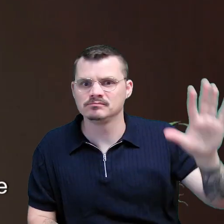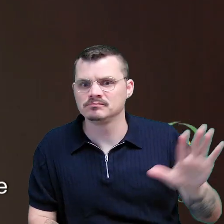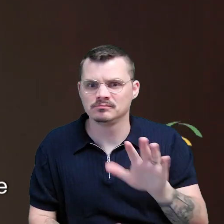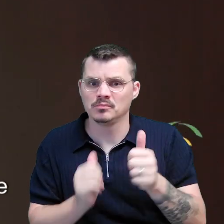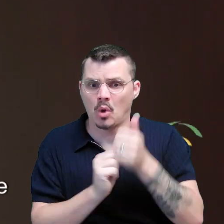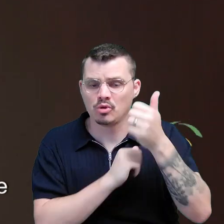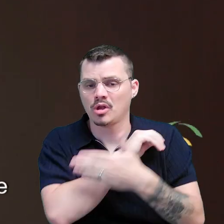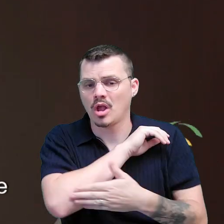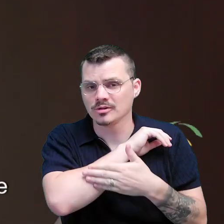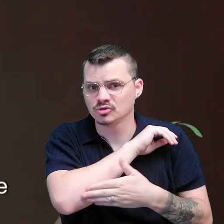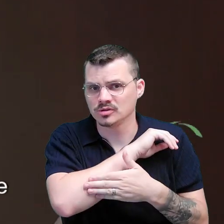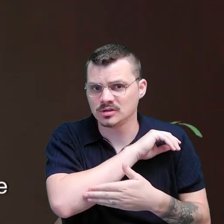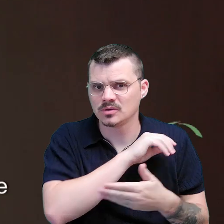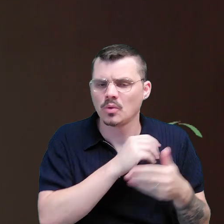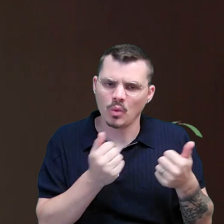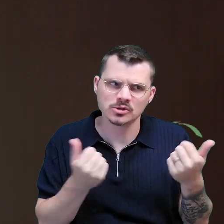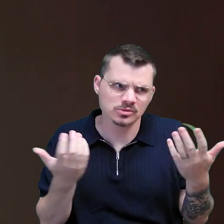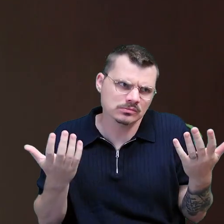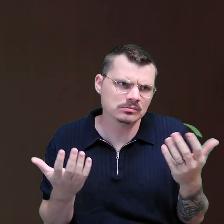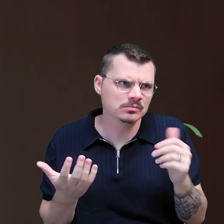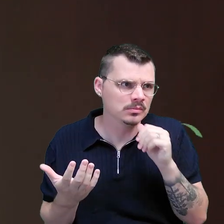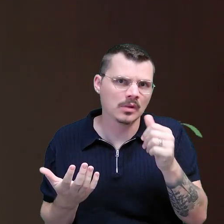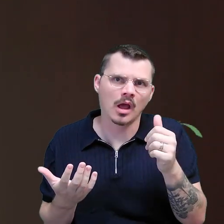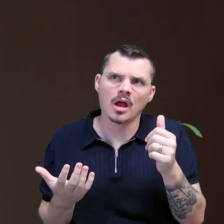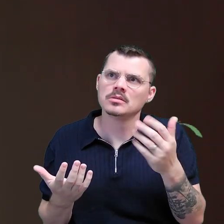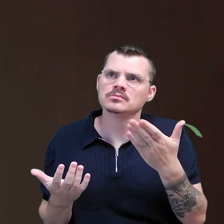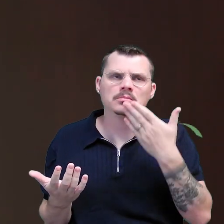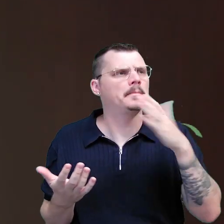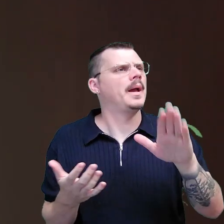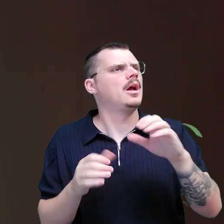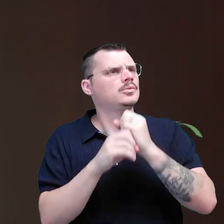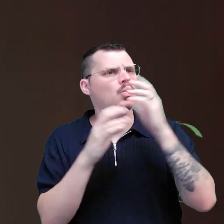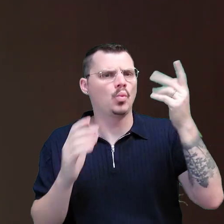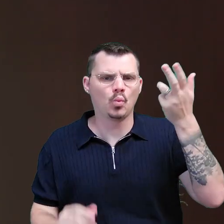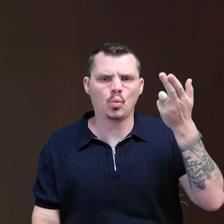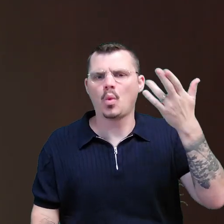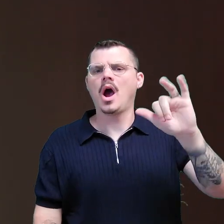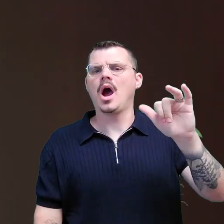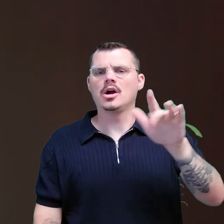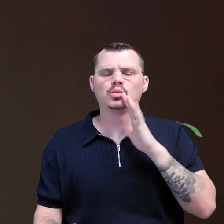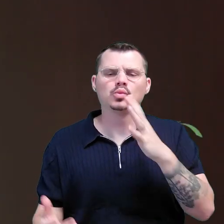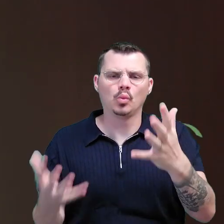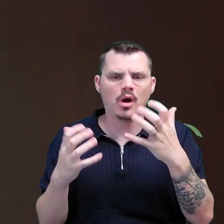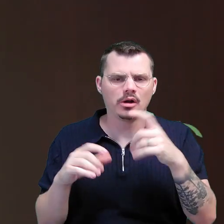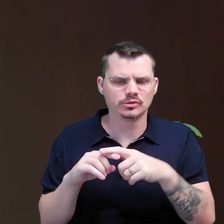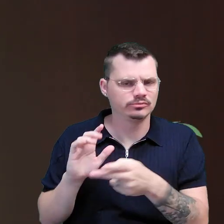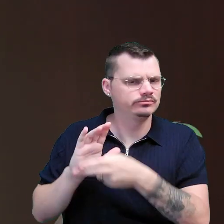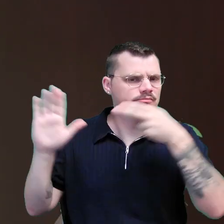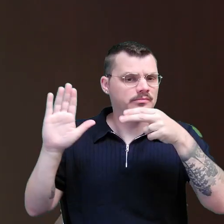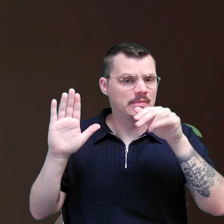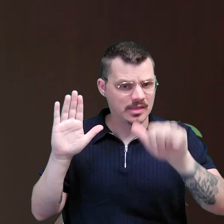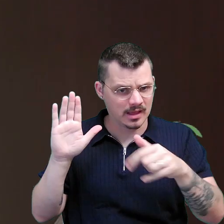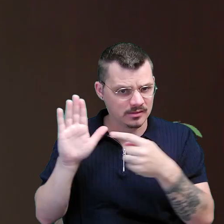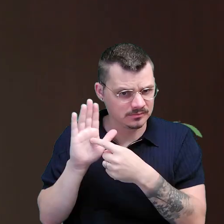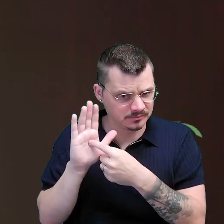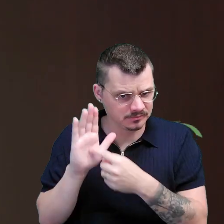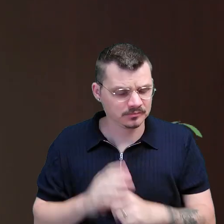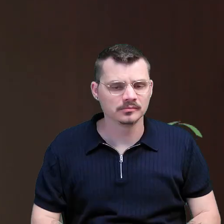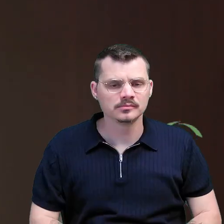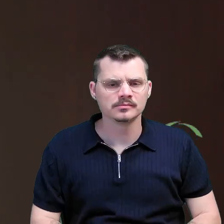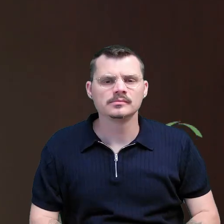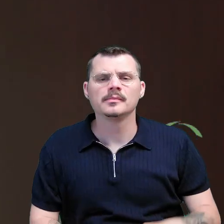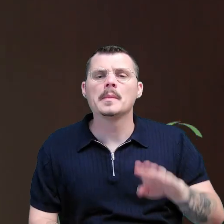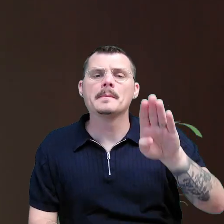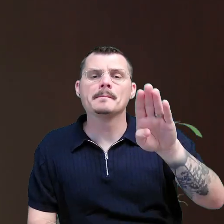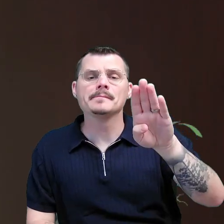is not a bad place to start in terms of why a person might want to acquire a diagnosis.